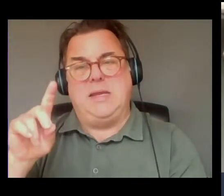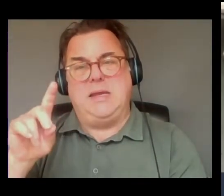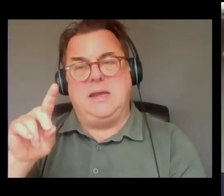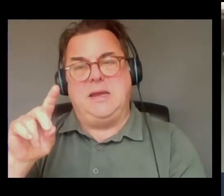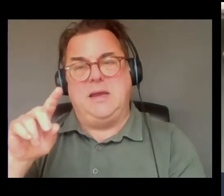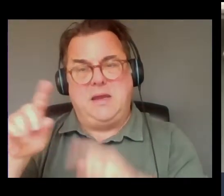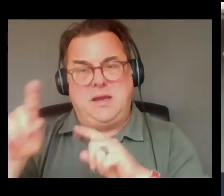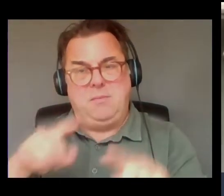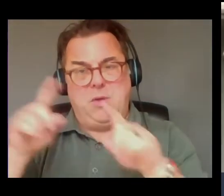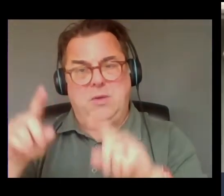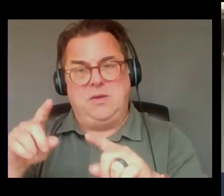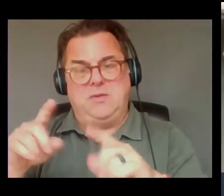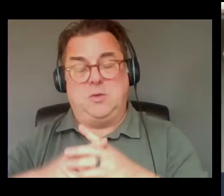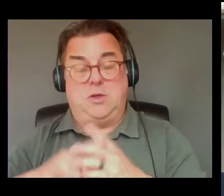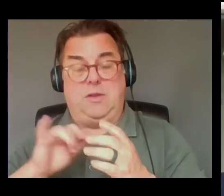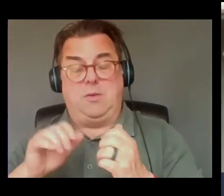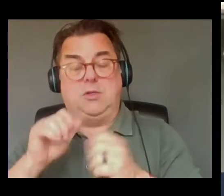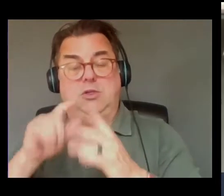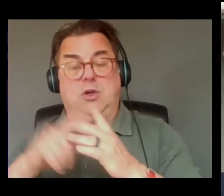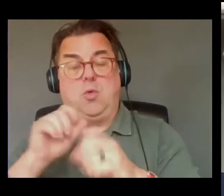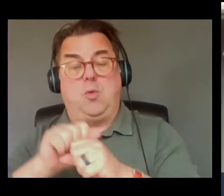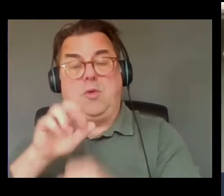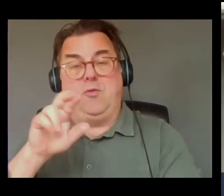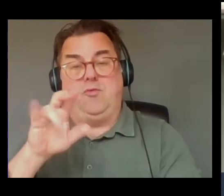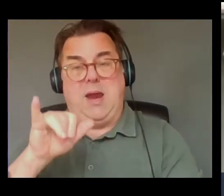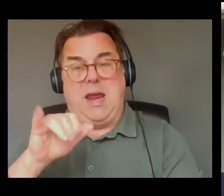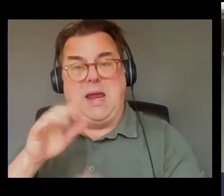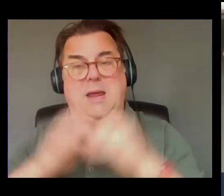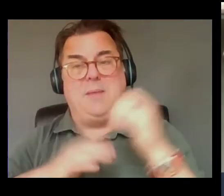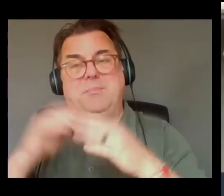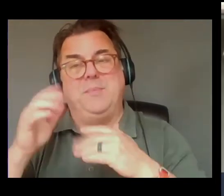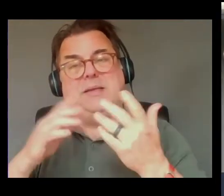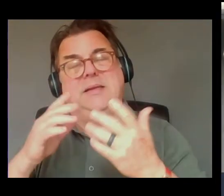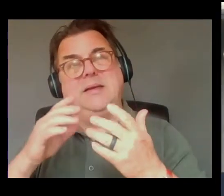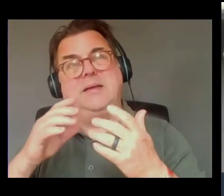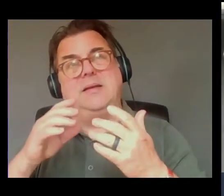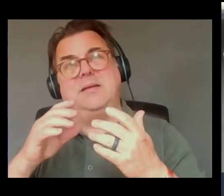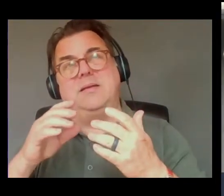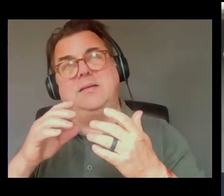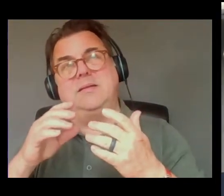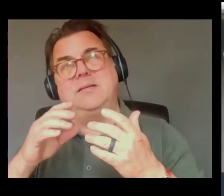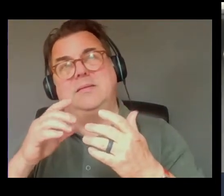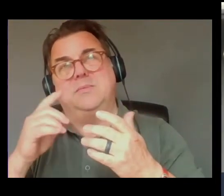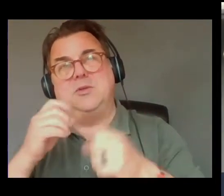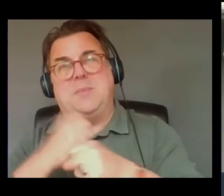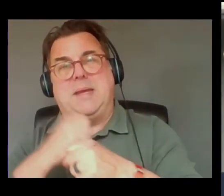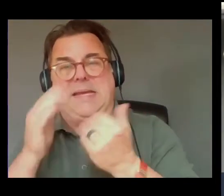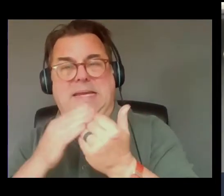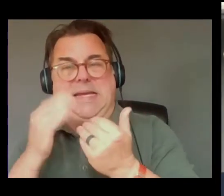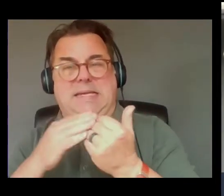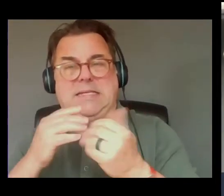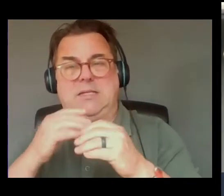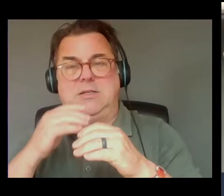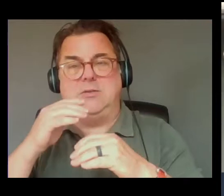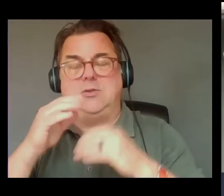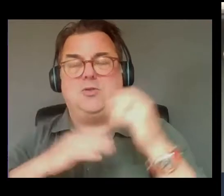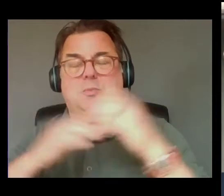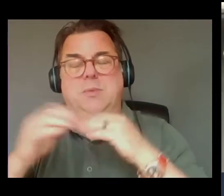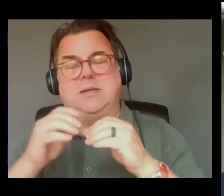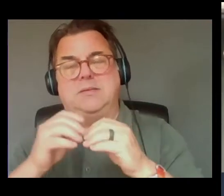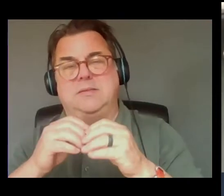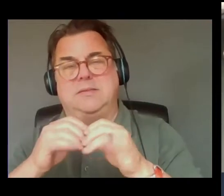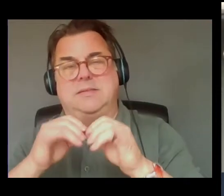started. We started working on Ray, trying to build open source tools to make it easy to build scalable applications,